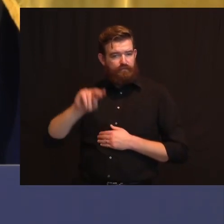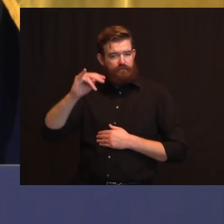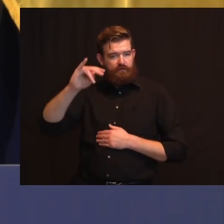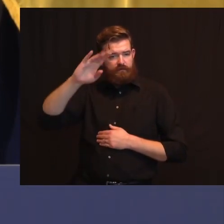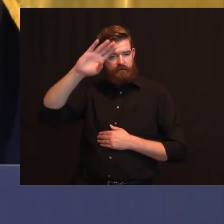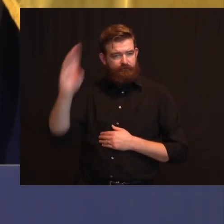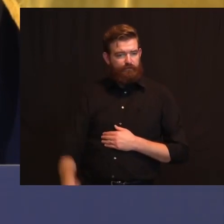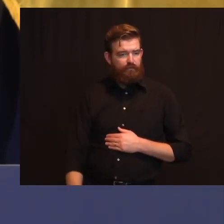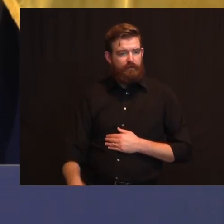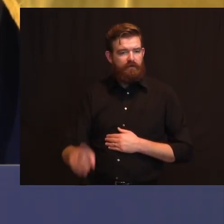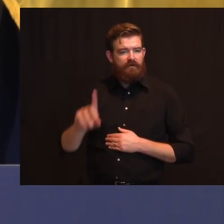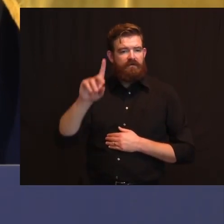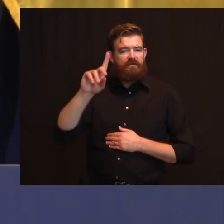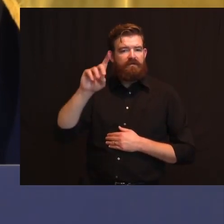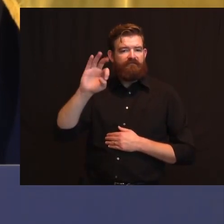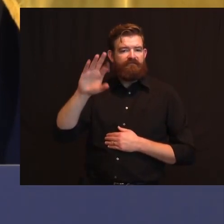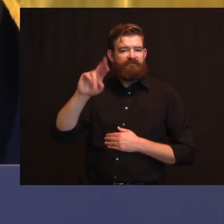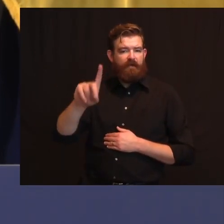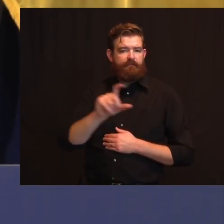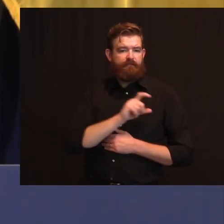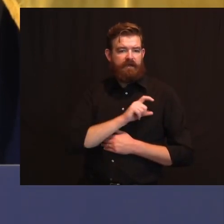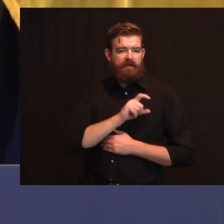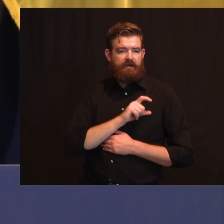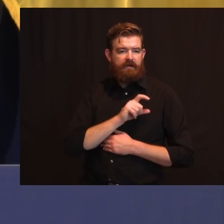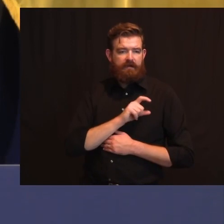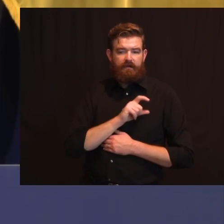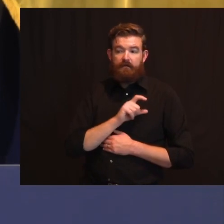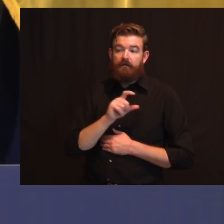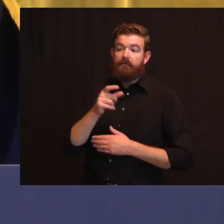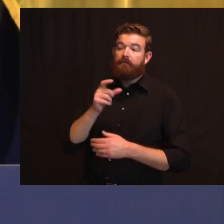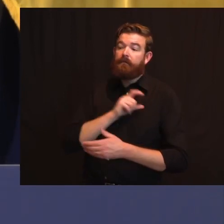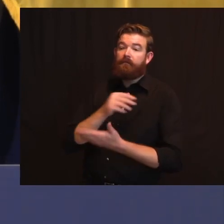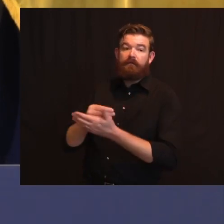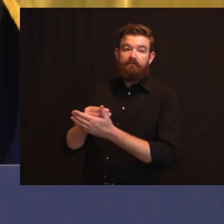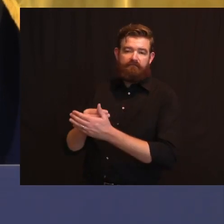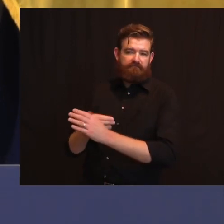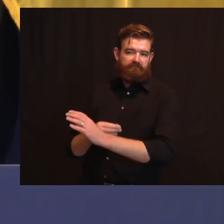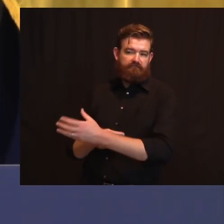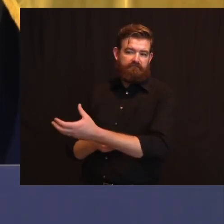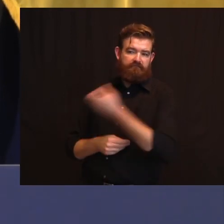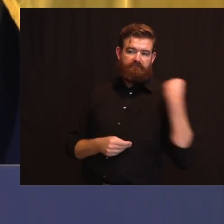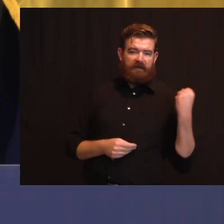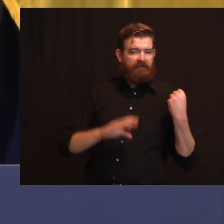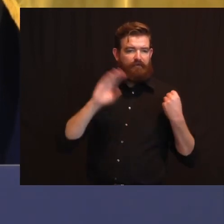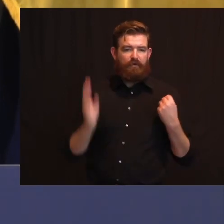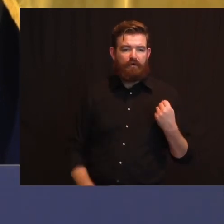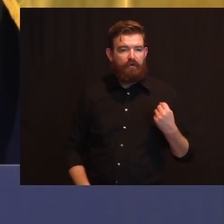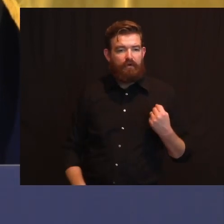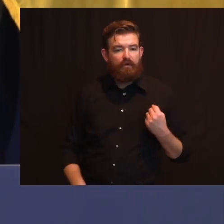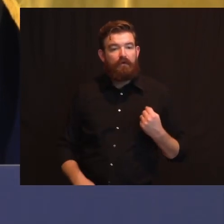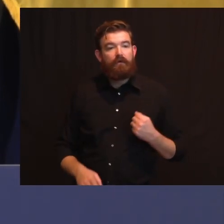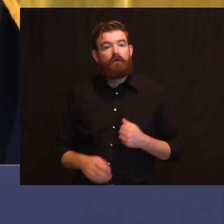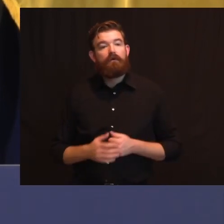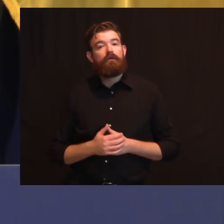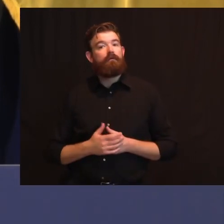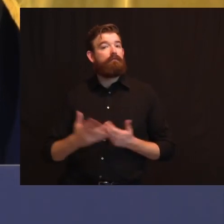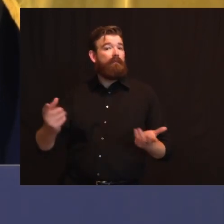you agree with that? New Jersey will never defund the police. Have you seen no evidence at all of false positives? There's a lot of